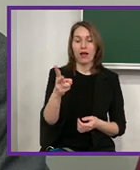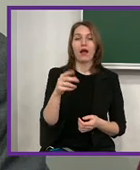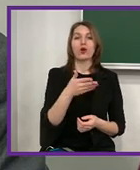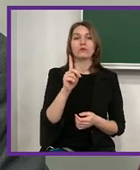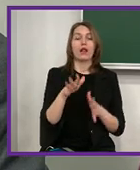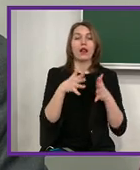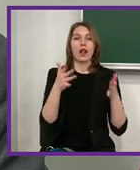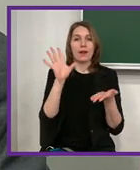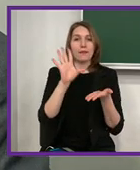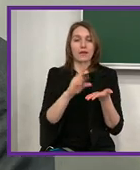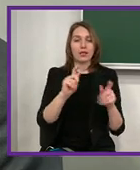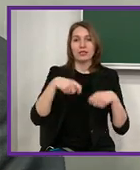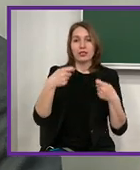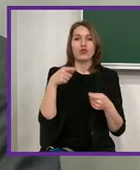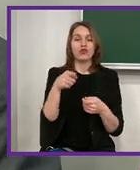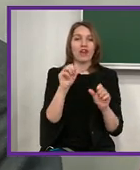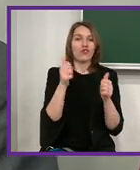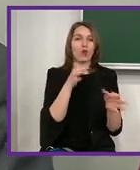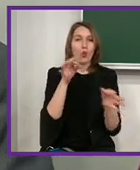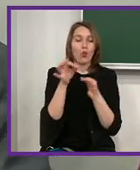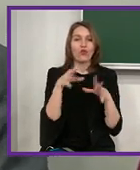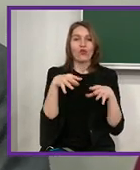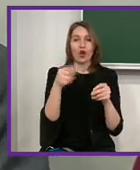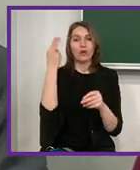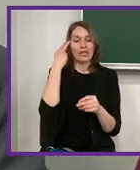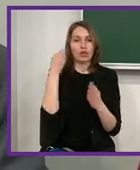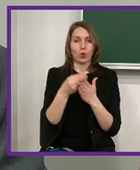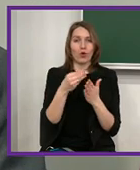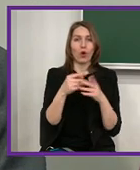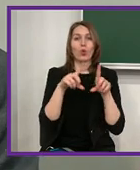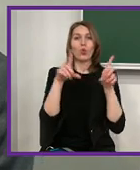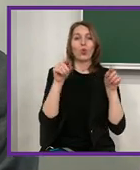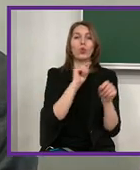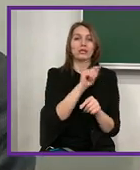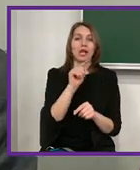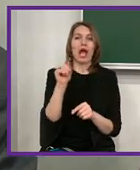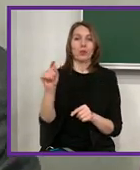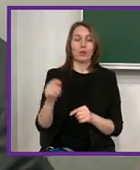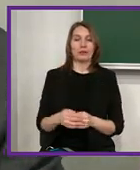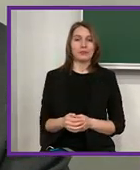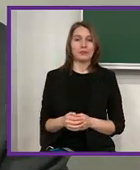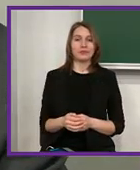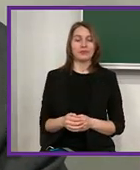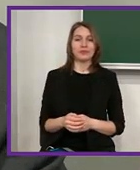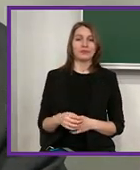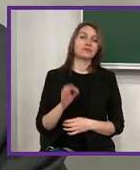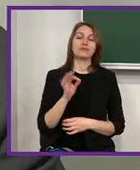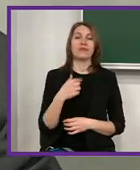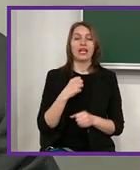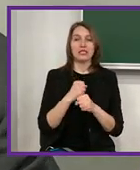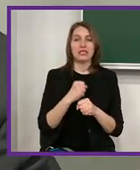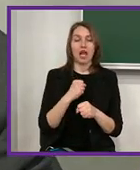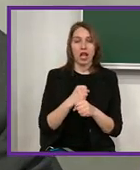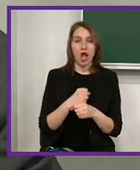businesses as well. Yes, I'm from the U.S., but I'm professionally based in Stockholm. Yeah. Can you bring up the slides? You can kill